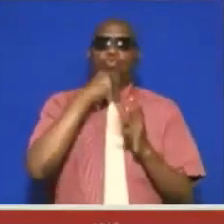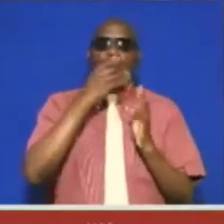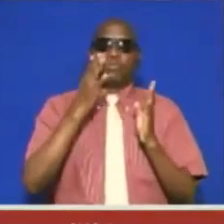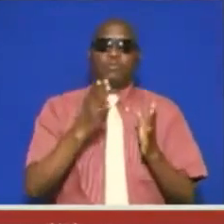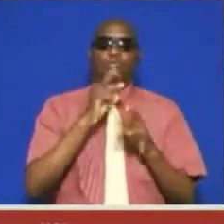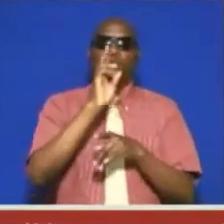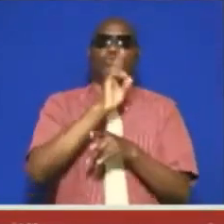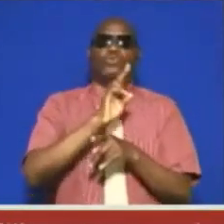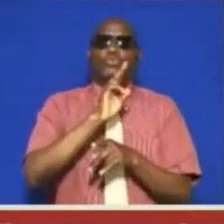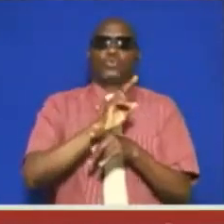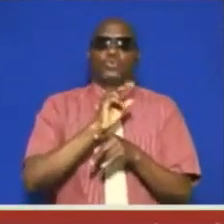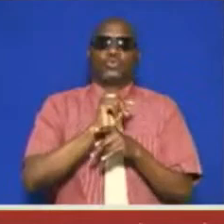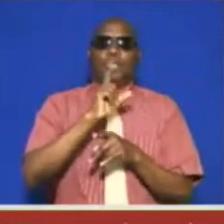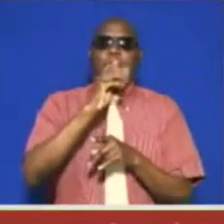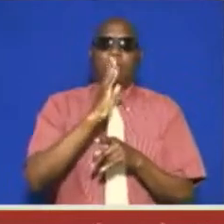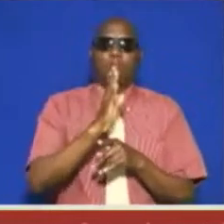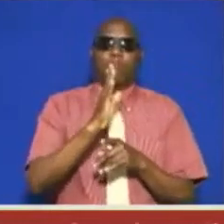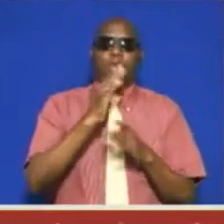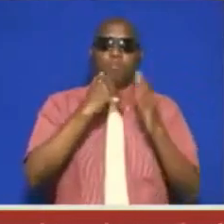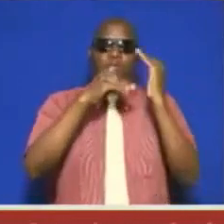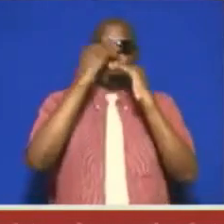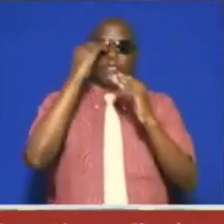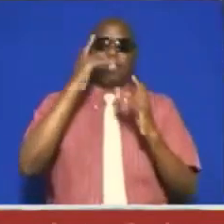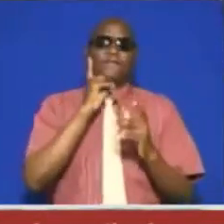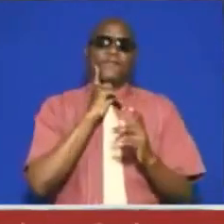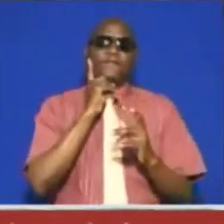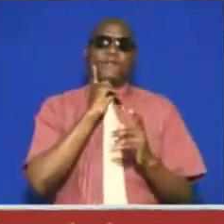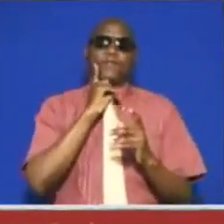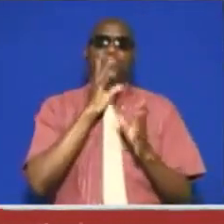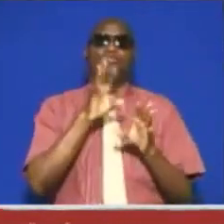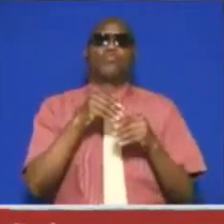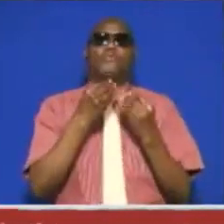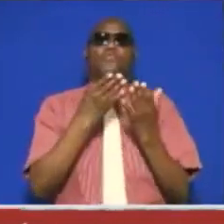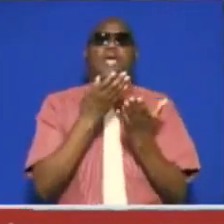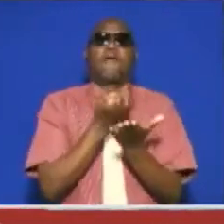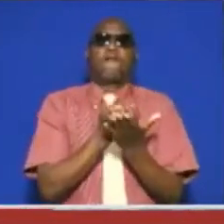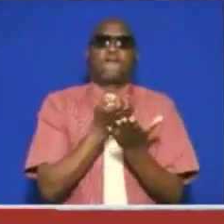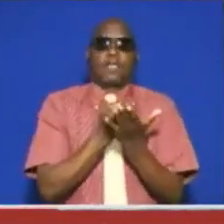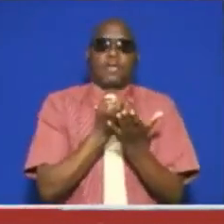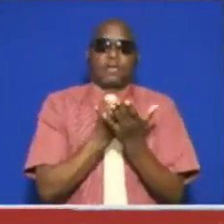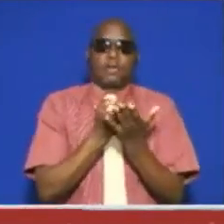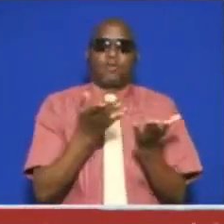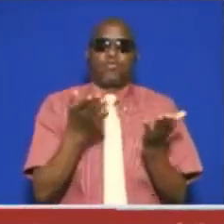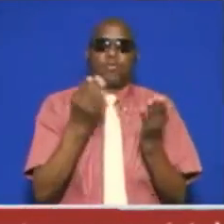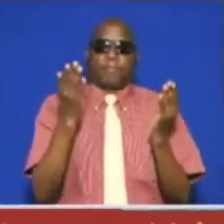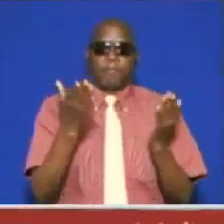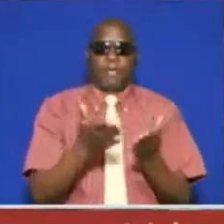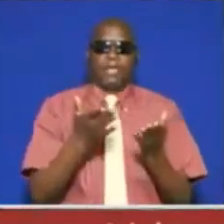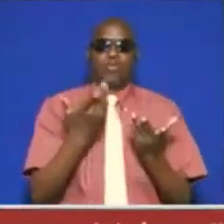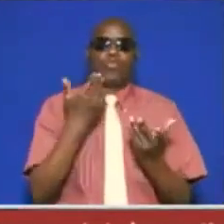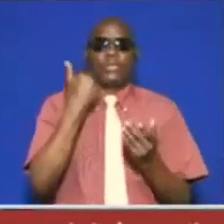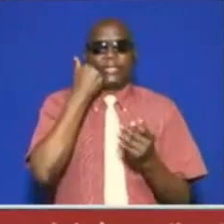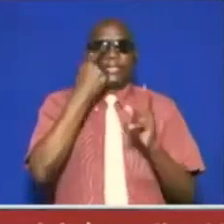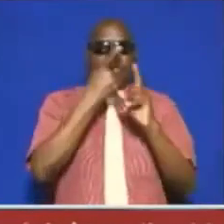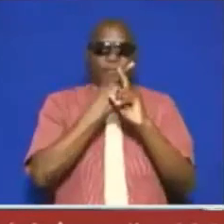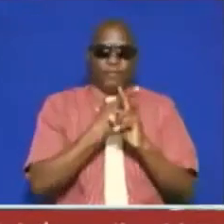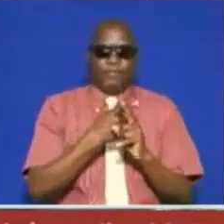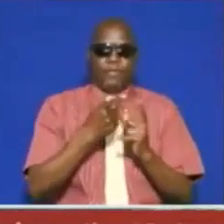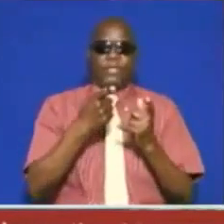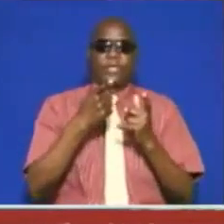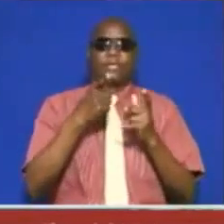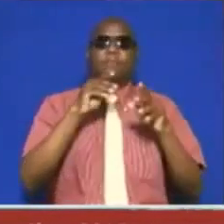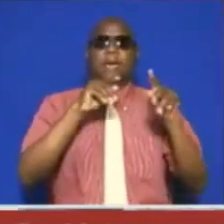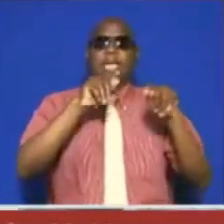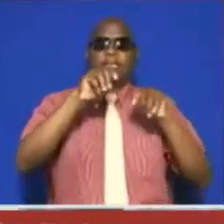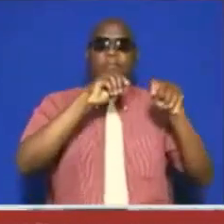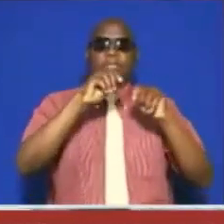medical laboratory science professionals on a day-to-day basis to produce evidence of presence or absence of disease that aid in case management and